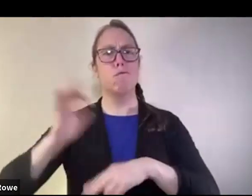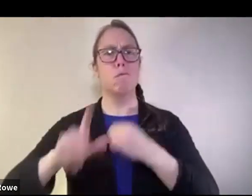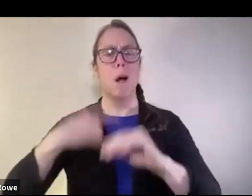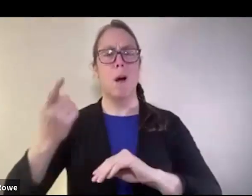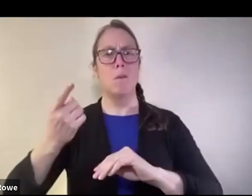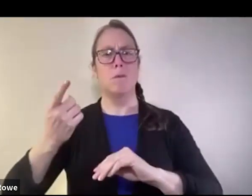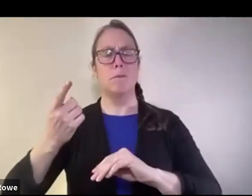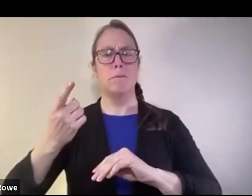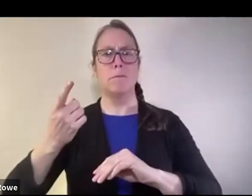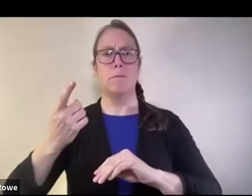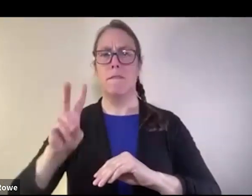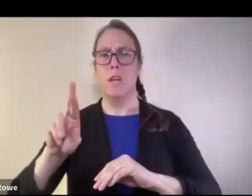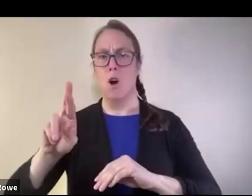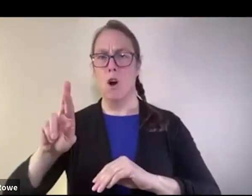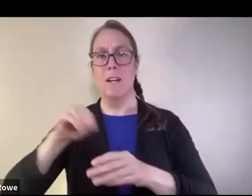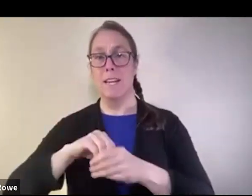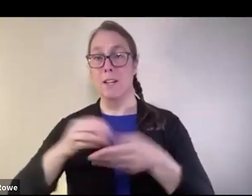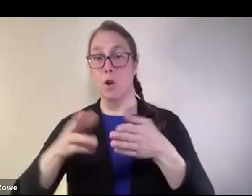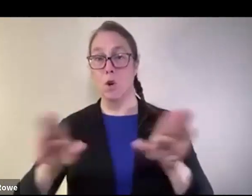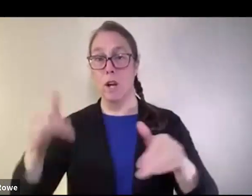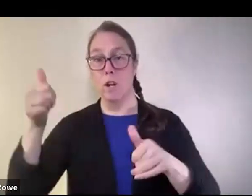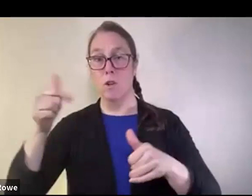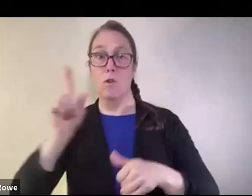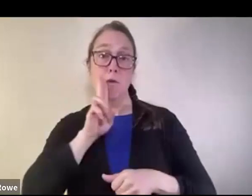is very negative and has been for years.